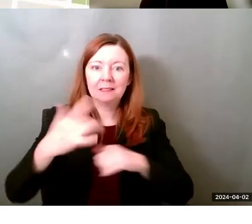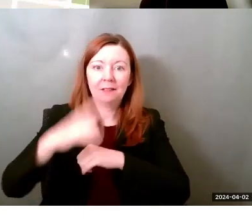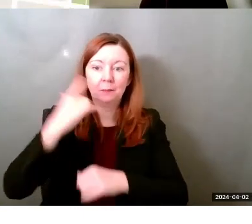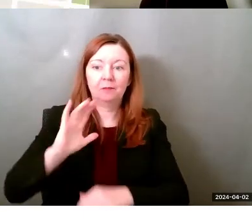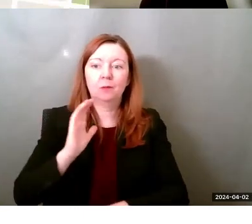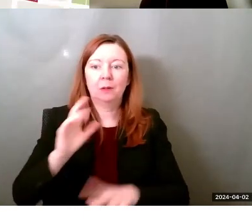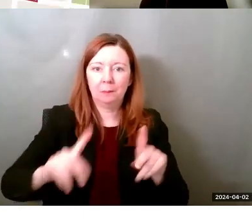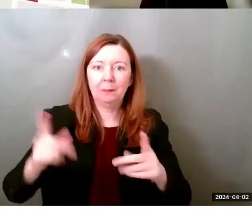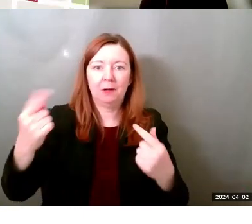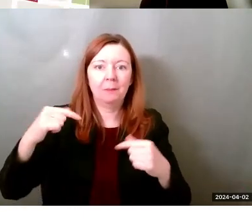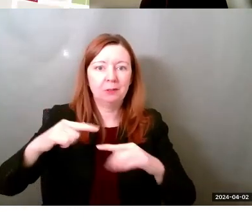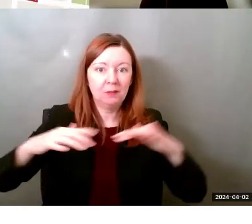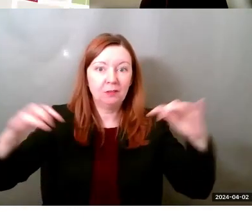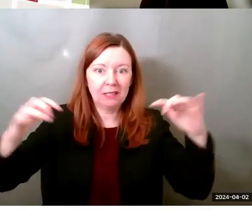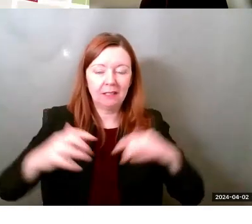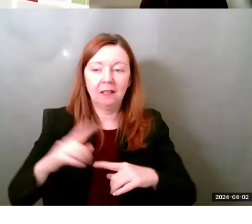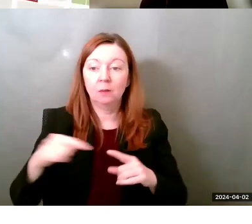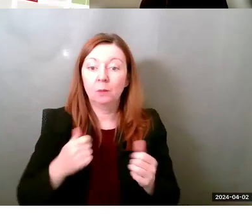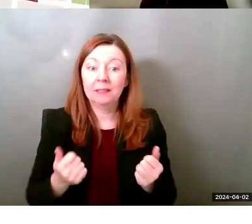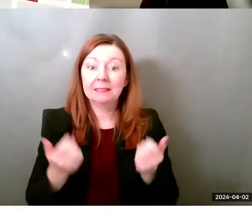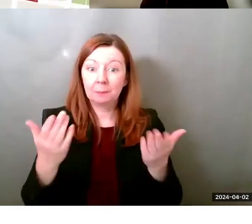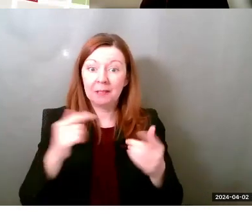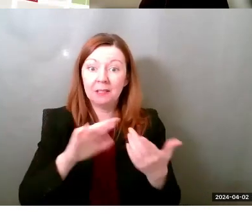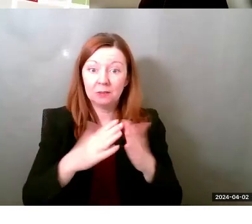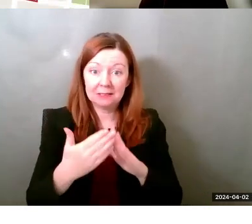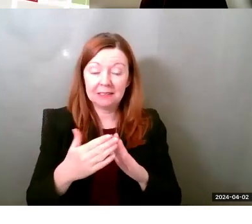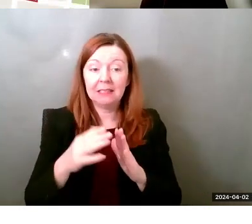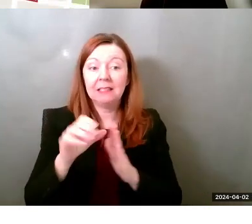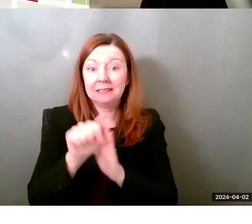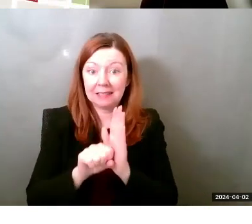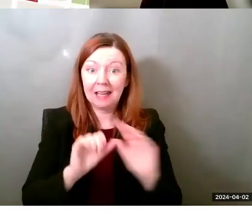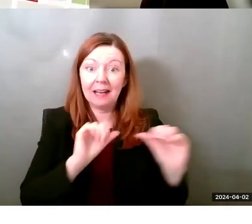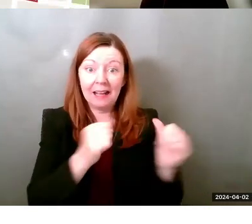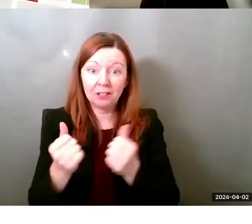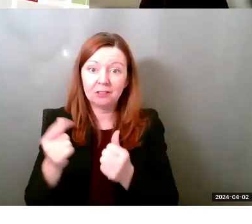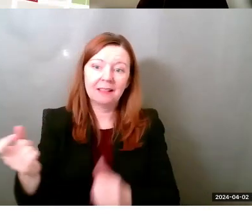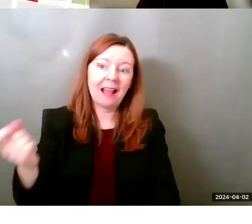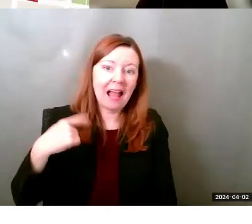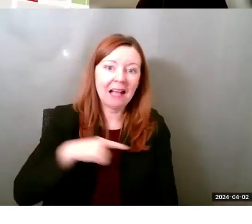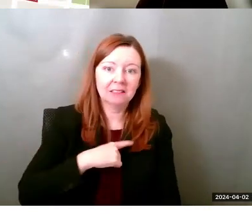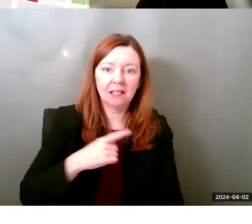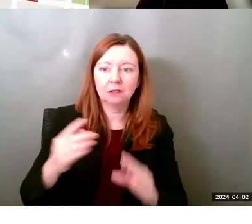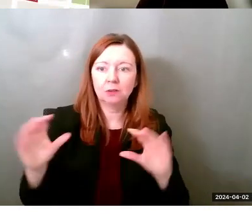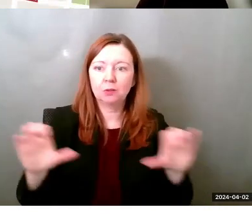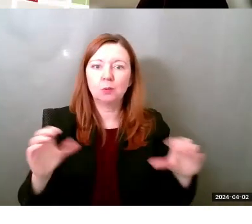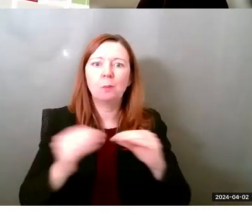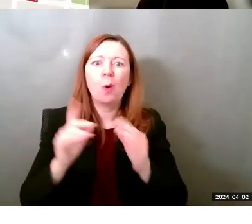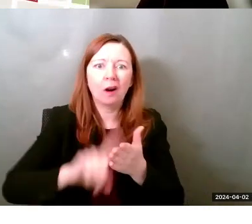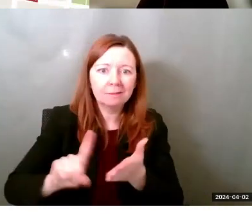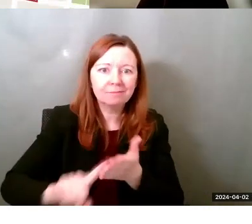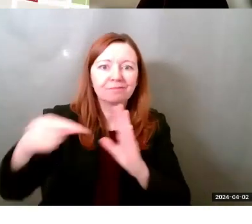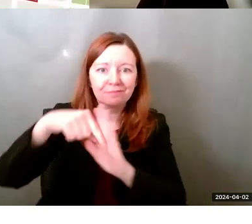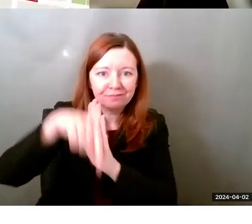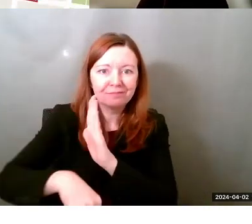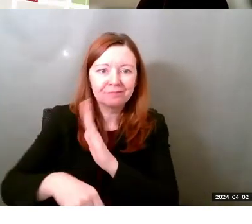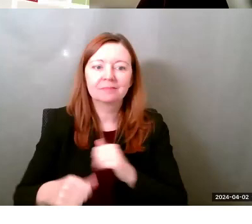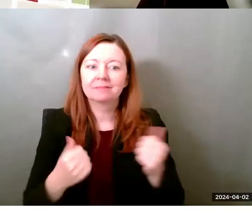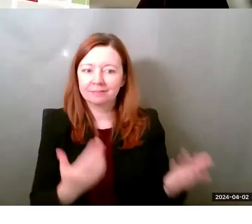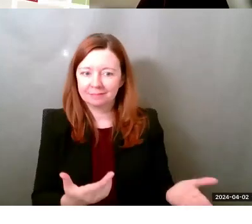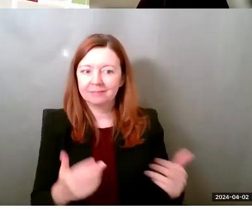patrons. And when we submitted this to the city and state agencies, they asked us to go another round. And so if you go to the next